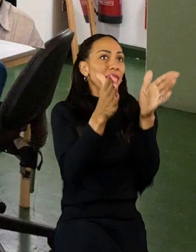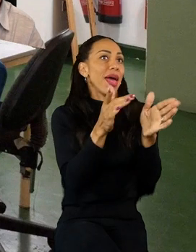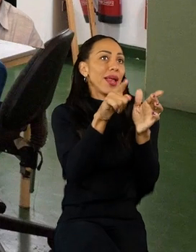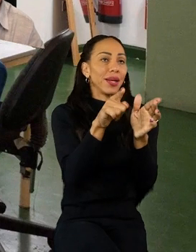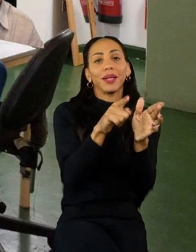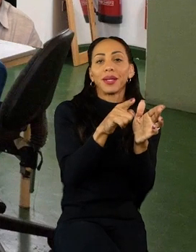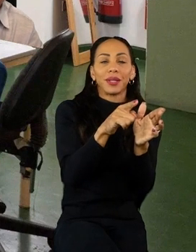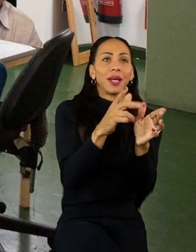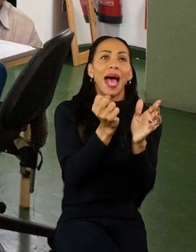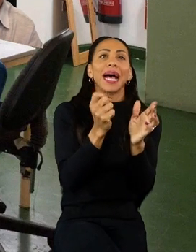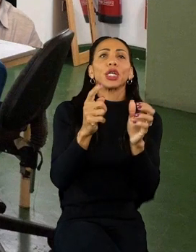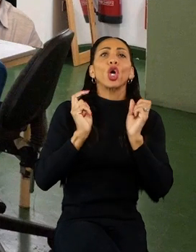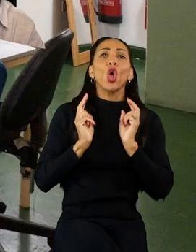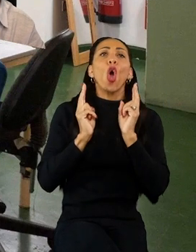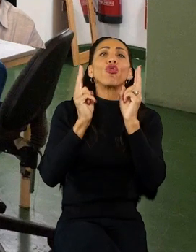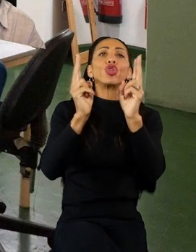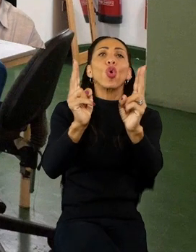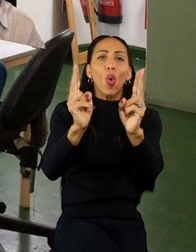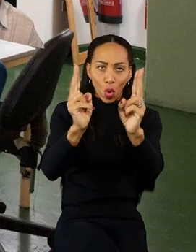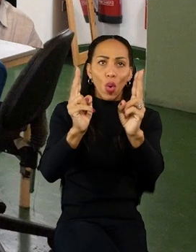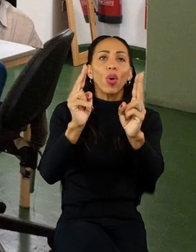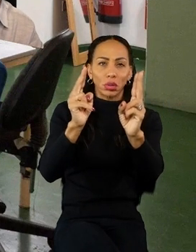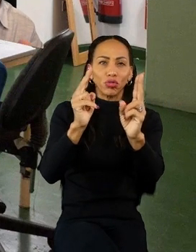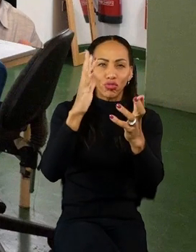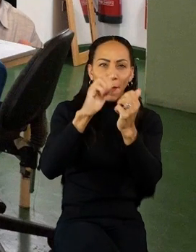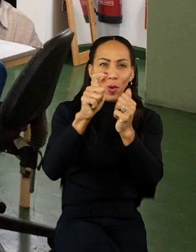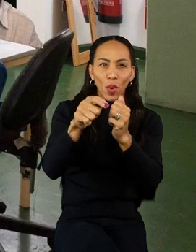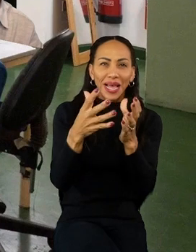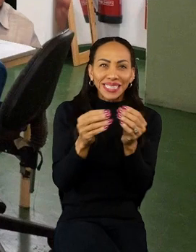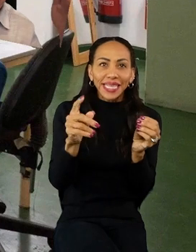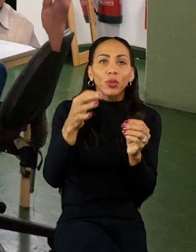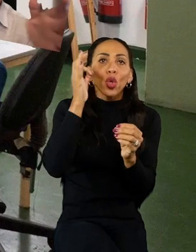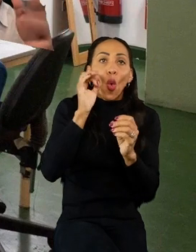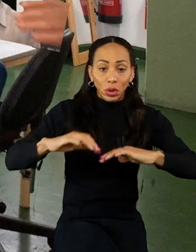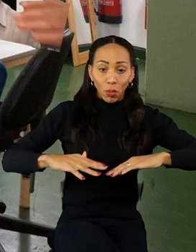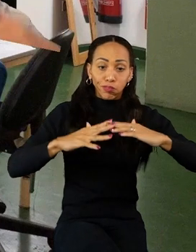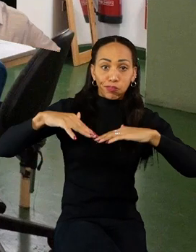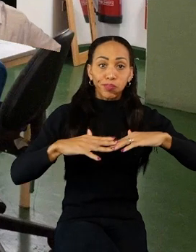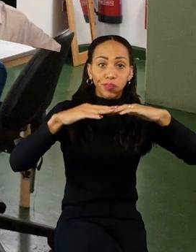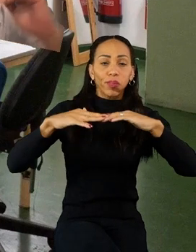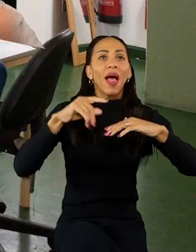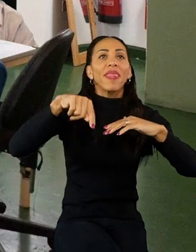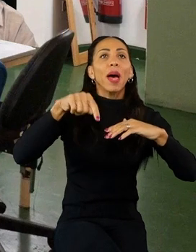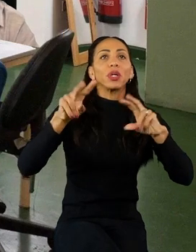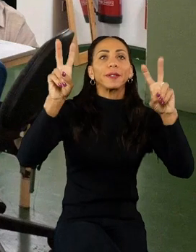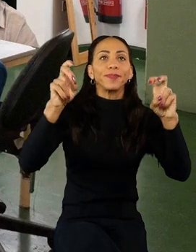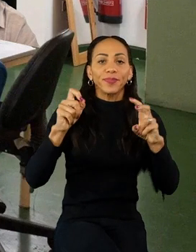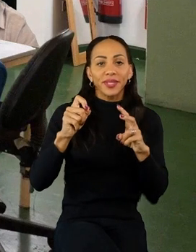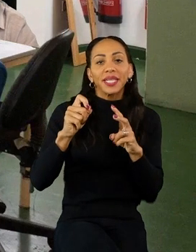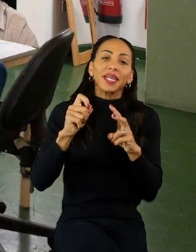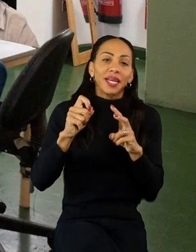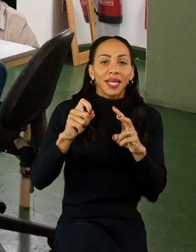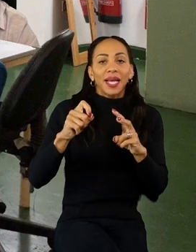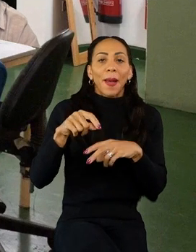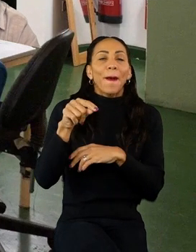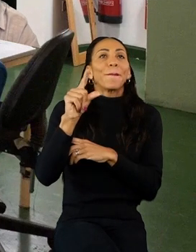kind of interesting approach. And then you had that corridor that was filling up with water and so on. And actually